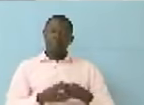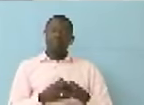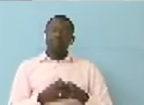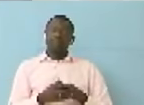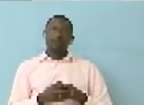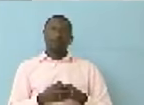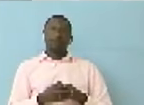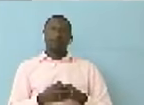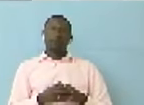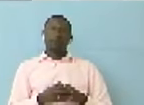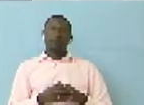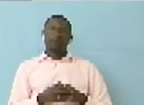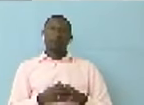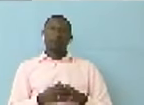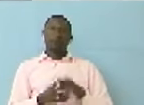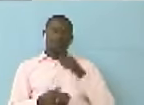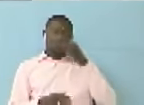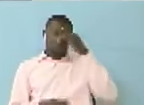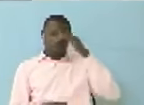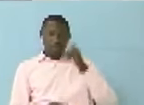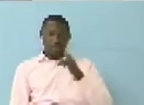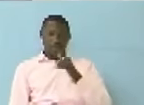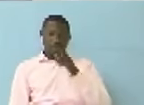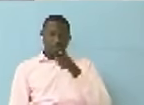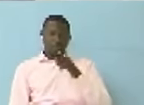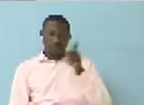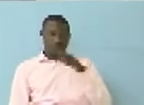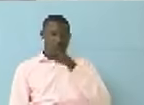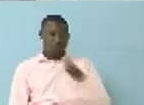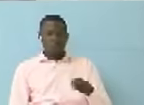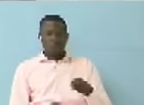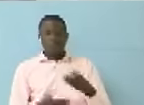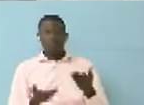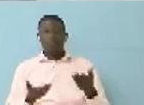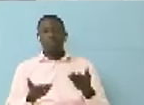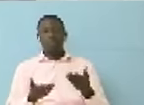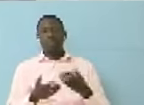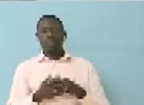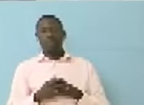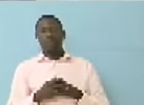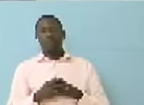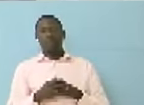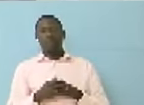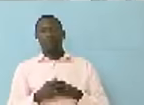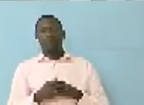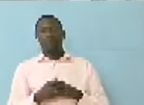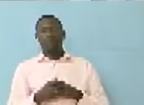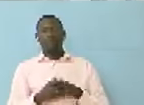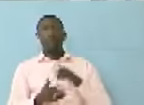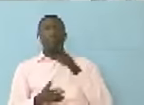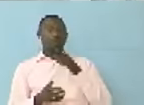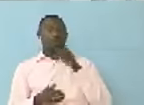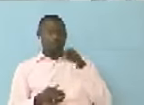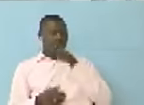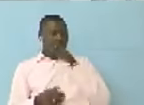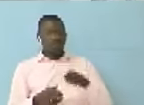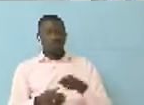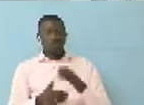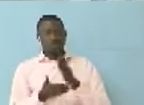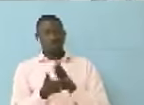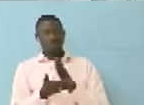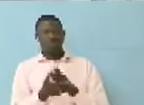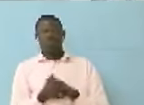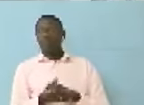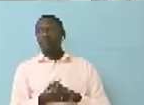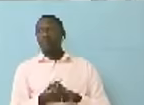fengol bejinda lale bolale. You agree that was wrong. And you sonta ora ko mukule meny monyang. That was wrong, Council. Omanyang tonya.